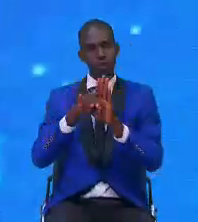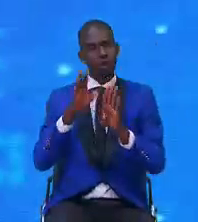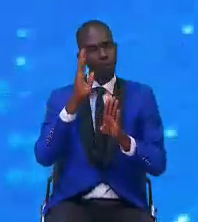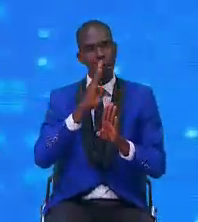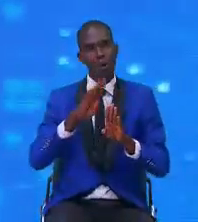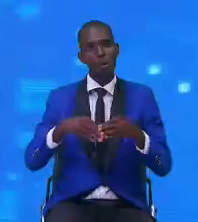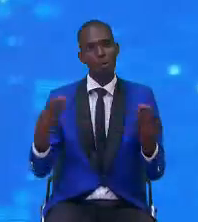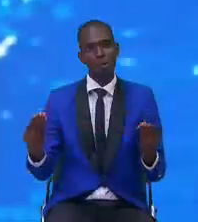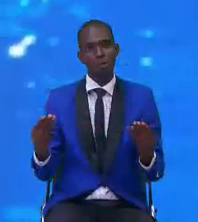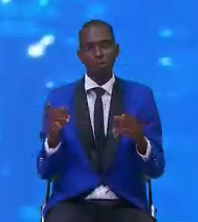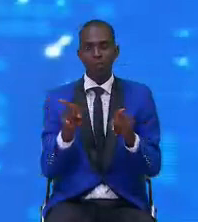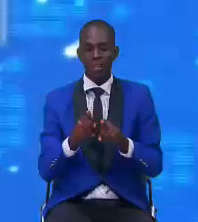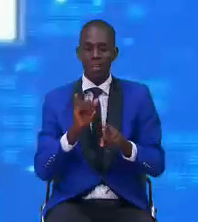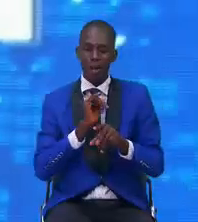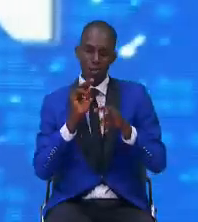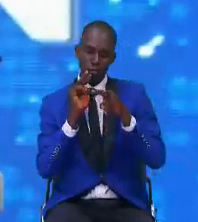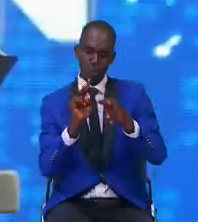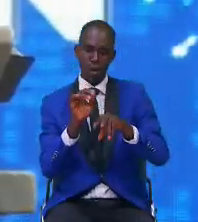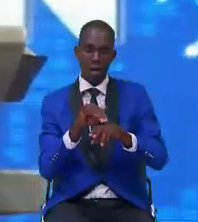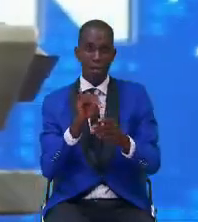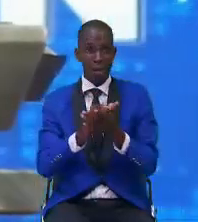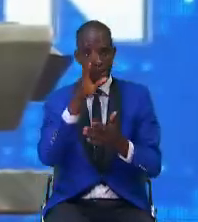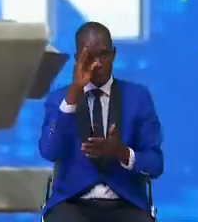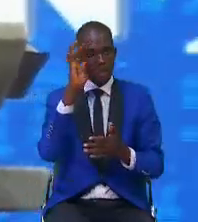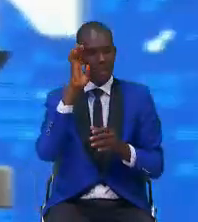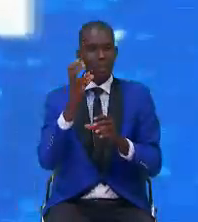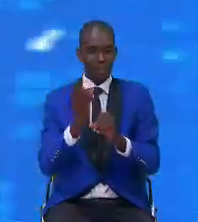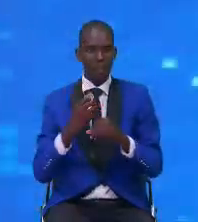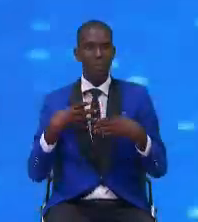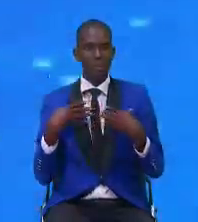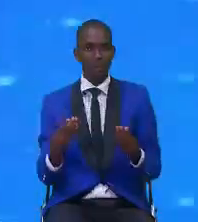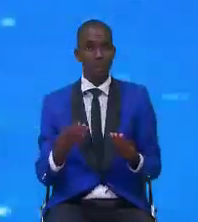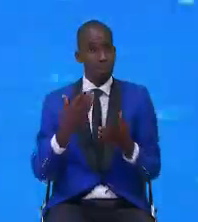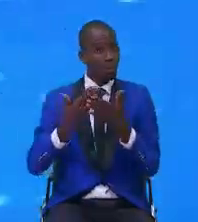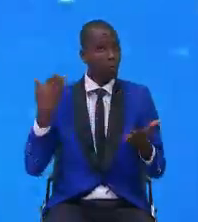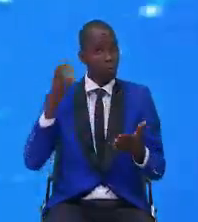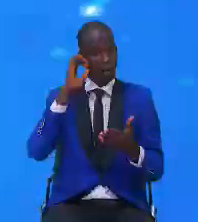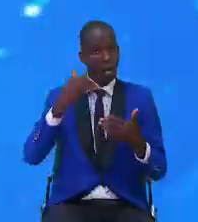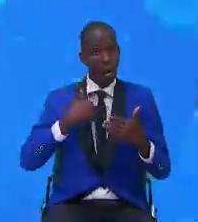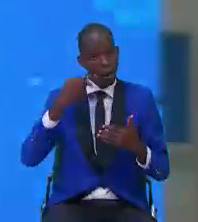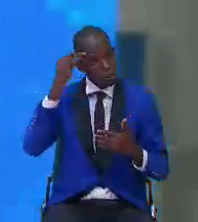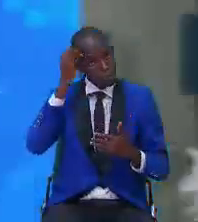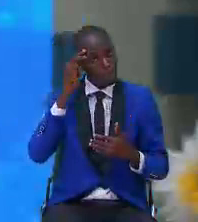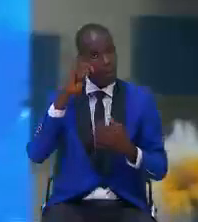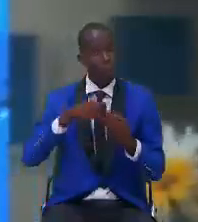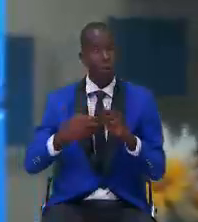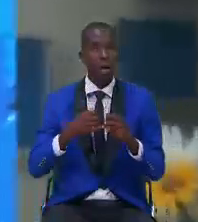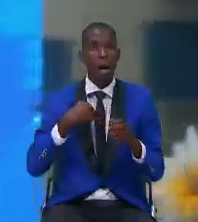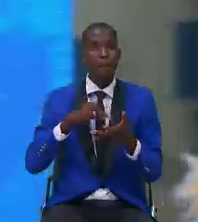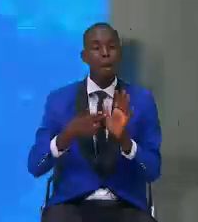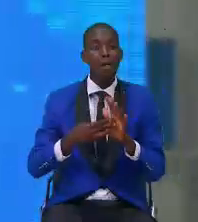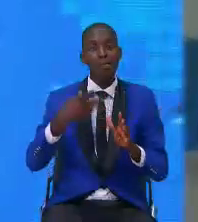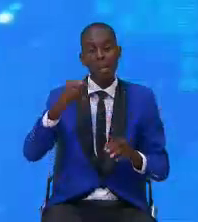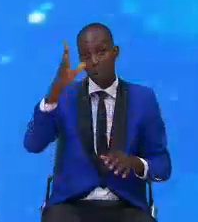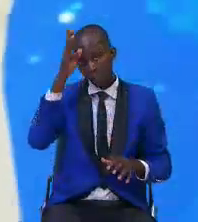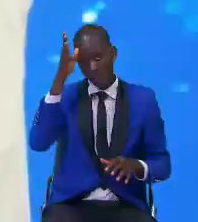And as I look at that man, he got healed. You know, he had mental problem. That's Nebuchadnezzar. Because